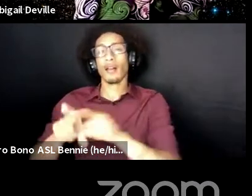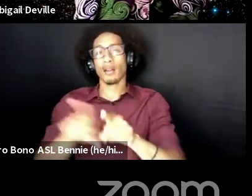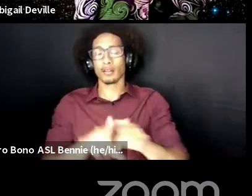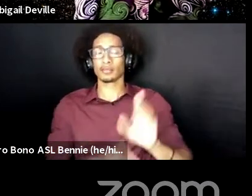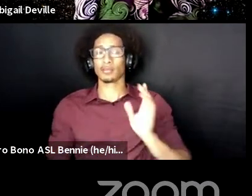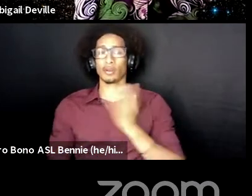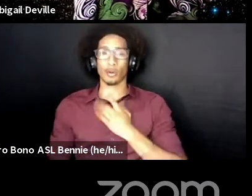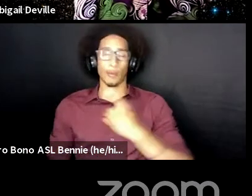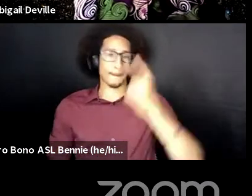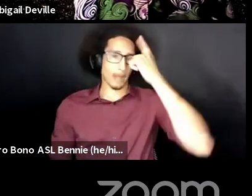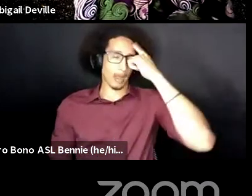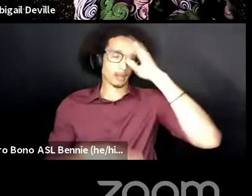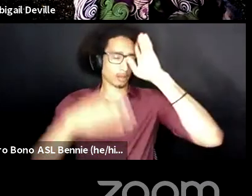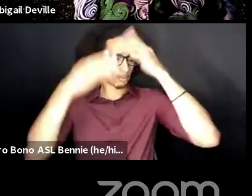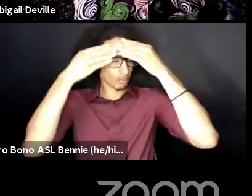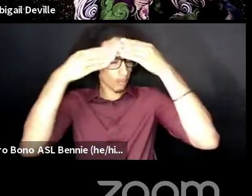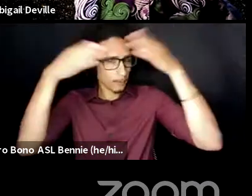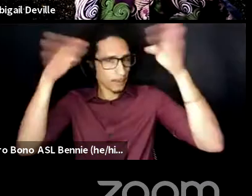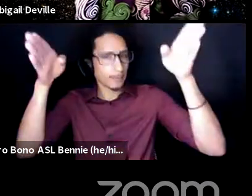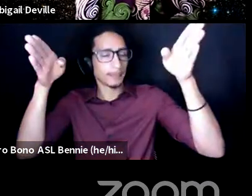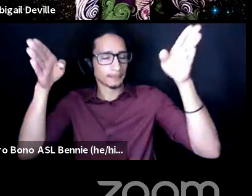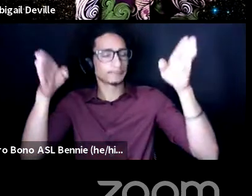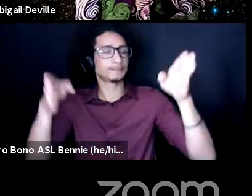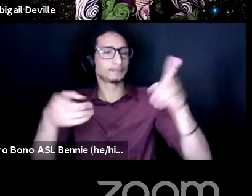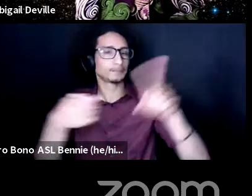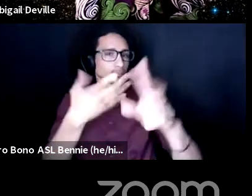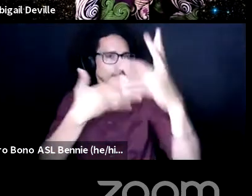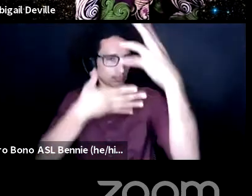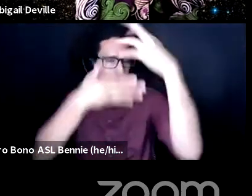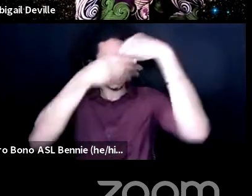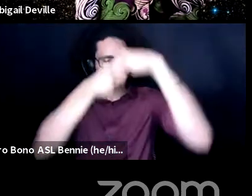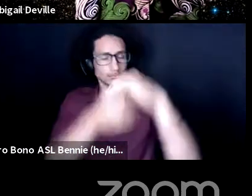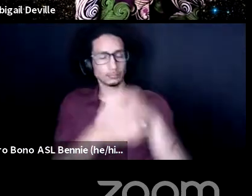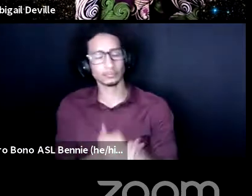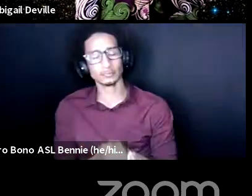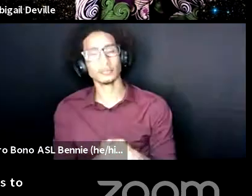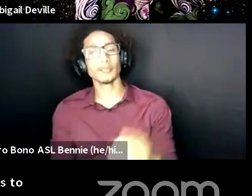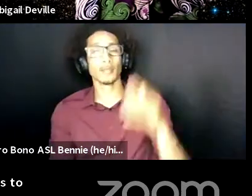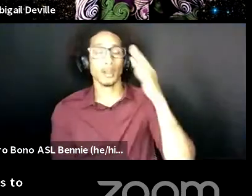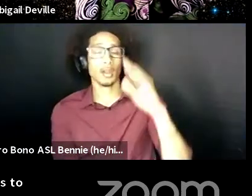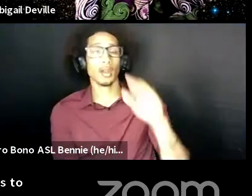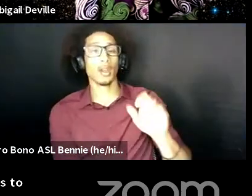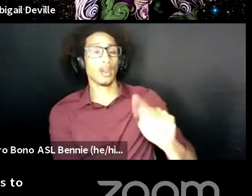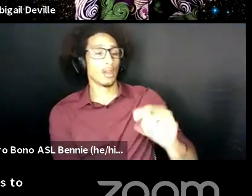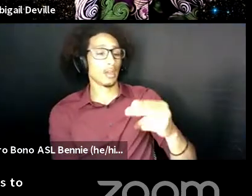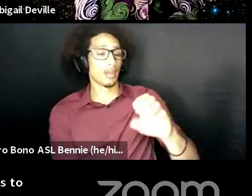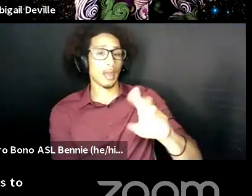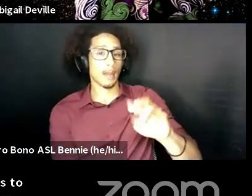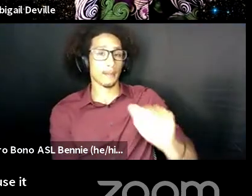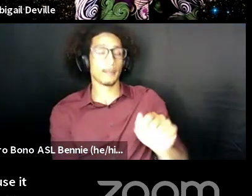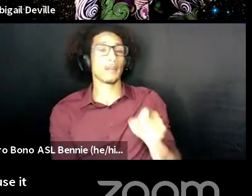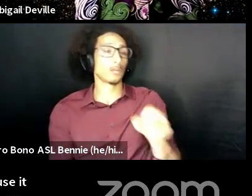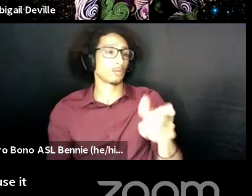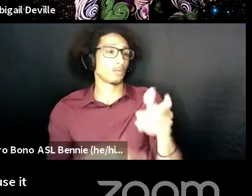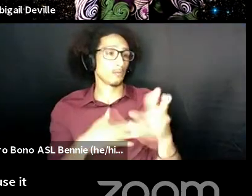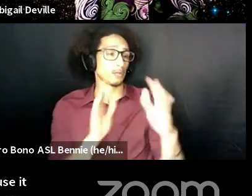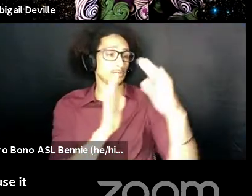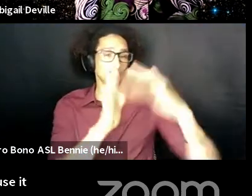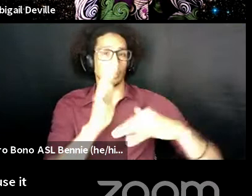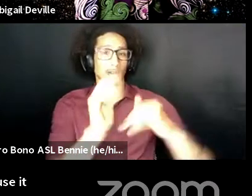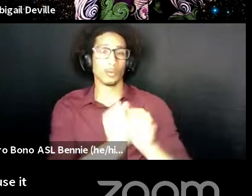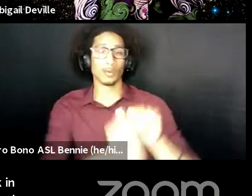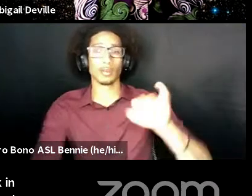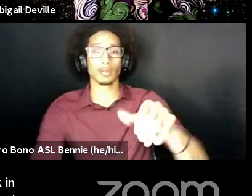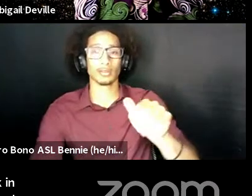you, Thelma, because I know that you study with James Baldwin. And I oftentimes think